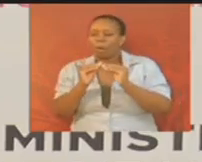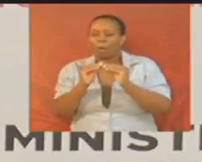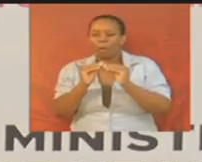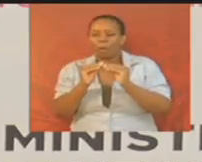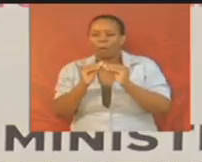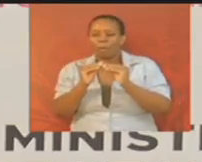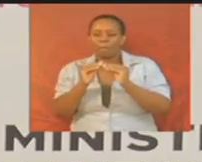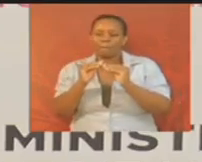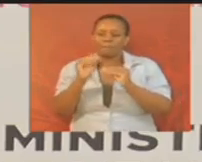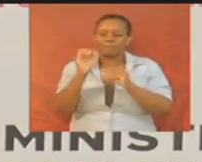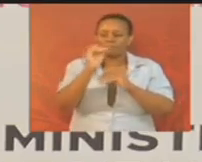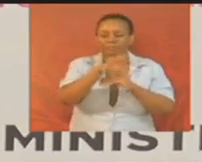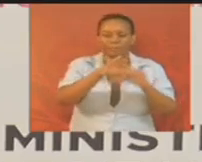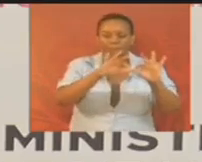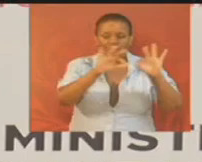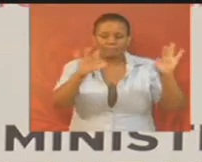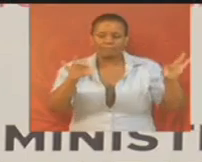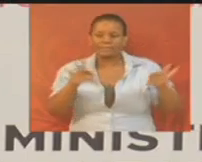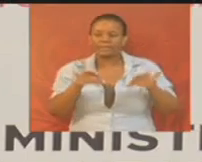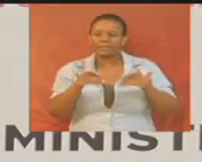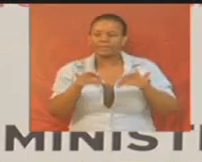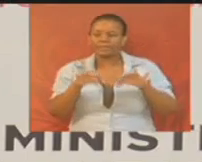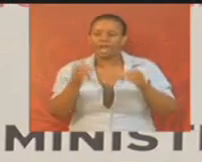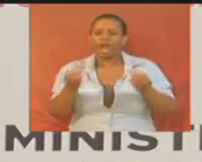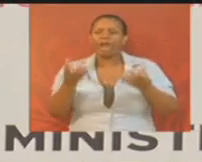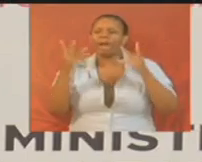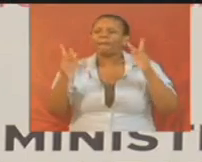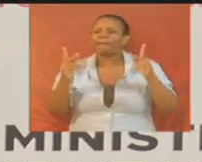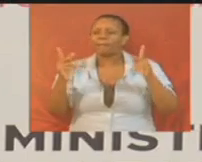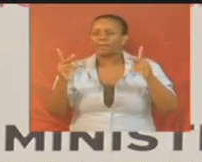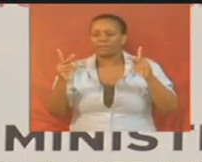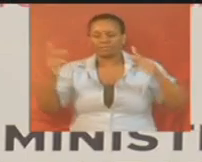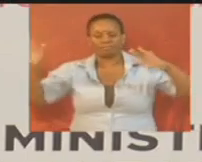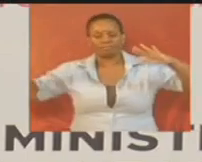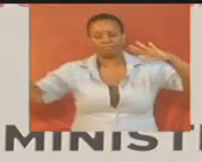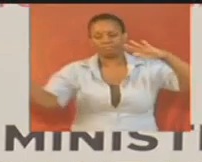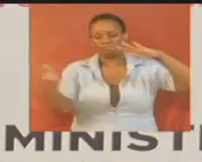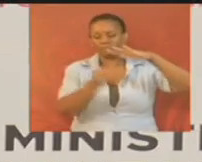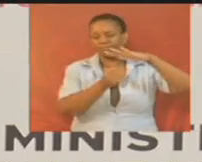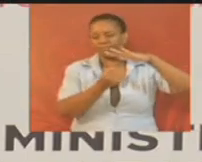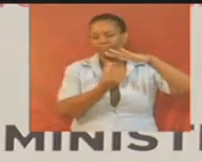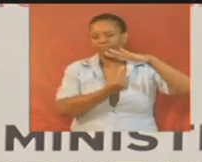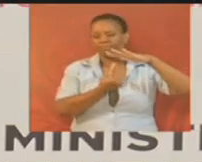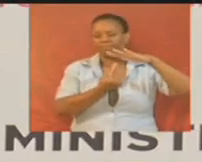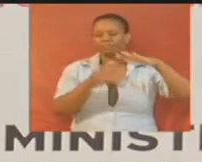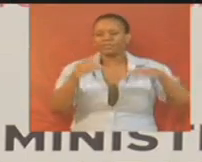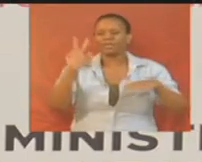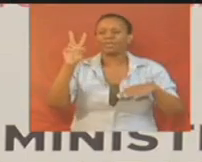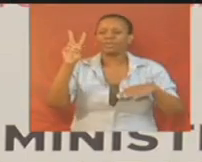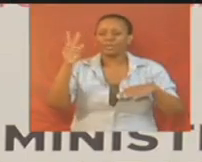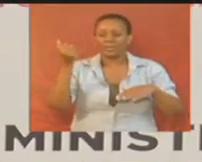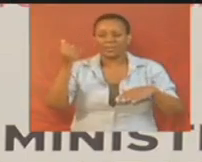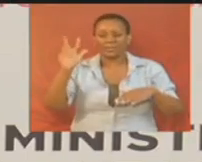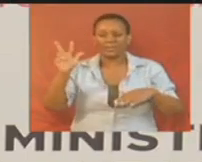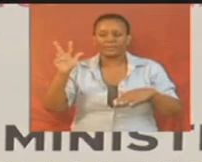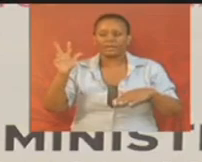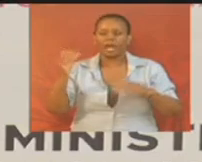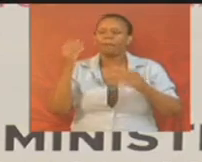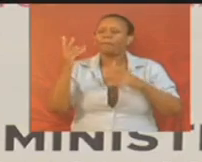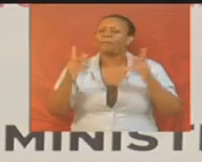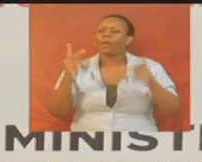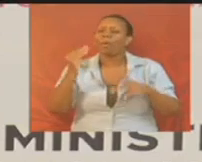of 346 persons in our quarantine sites. The number of persons in home isolation stand at